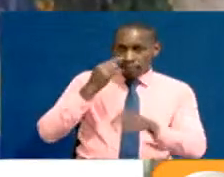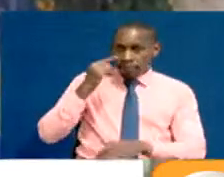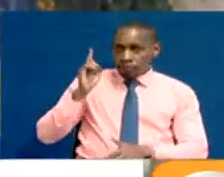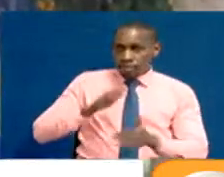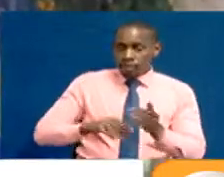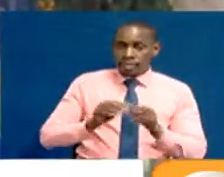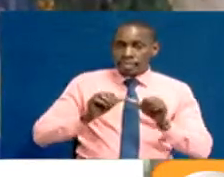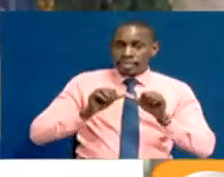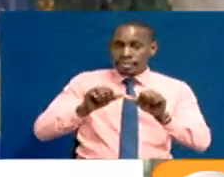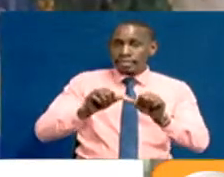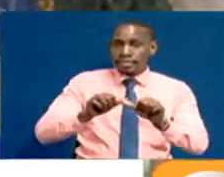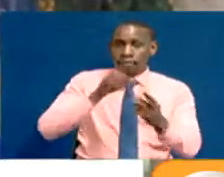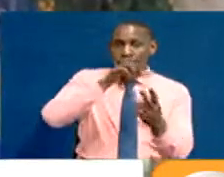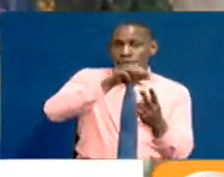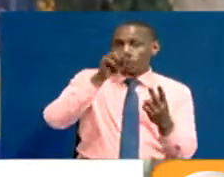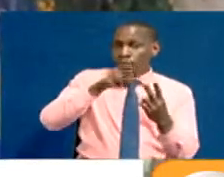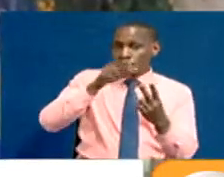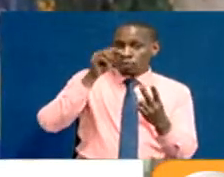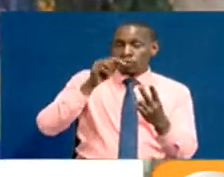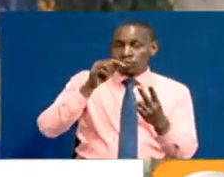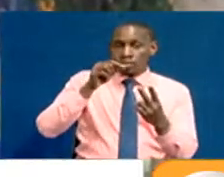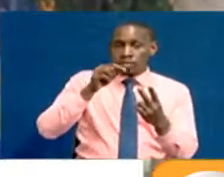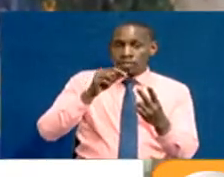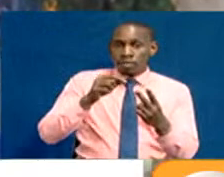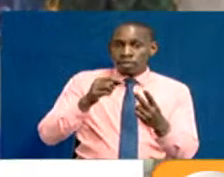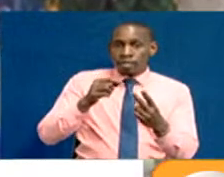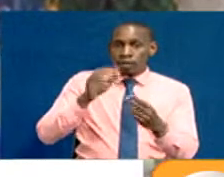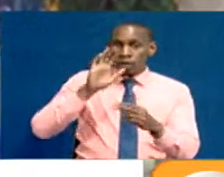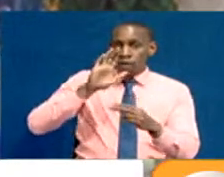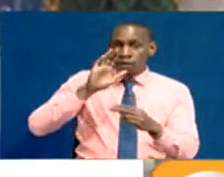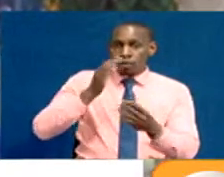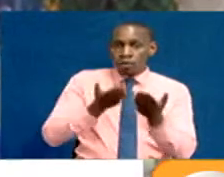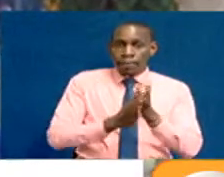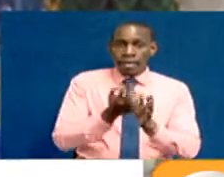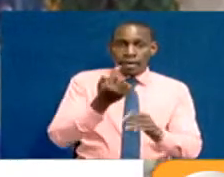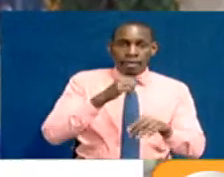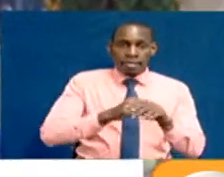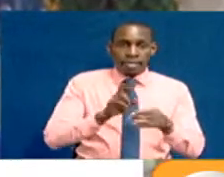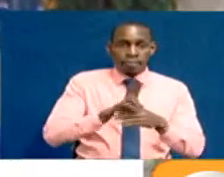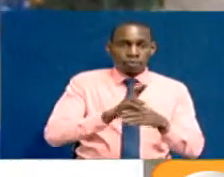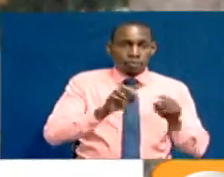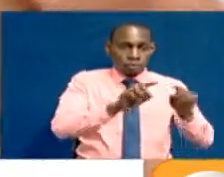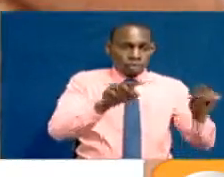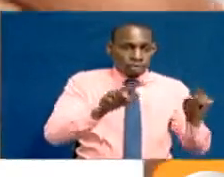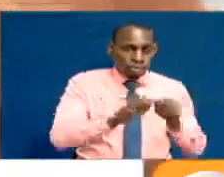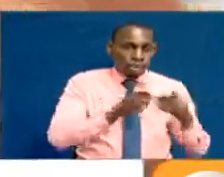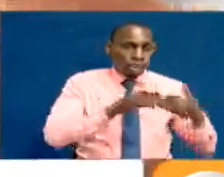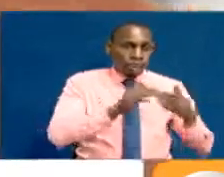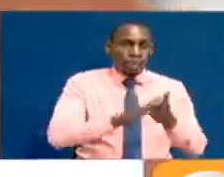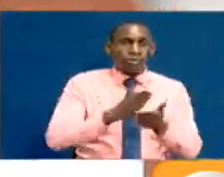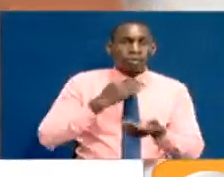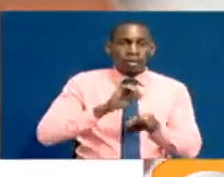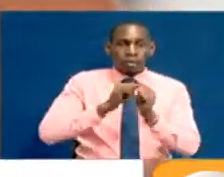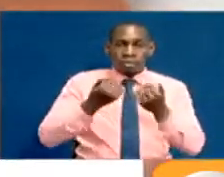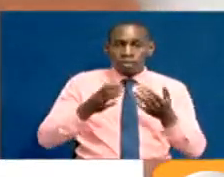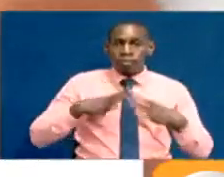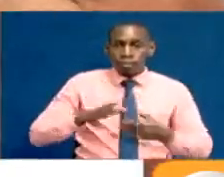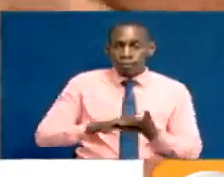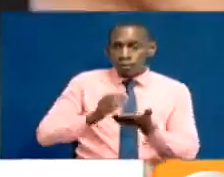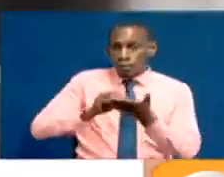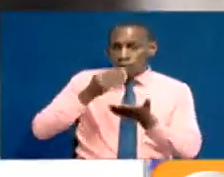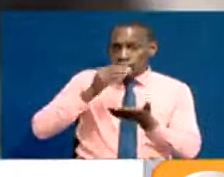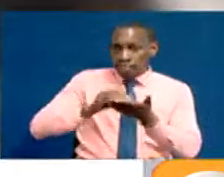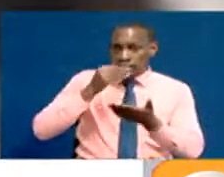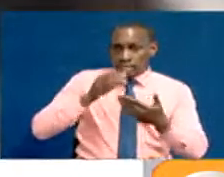a sustainable alternative to single-use plastics. We want to revolutionize how people consume